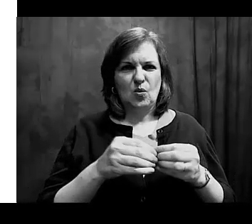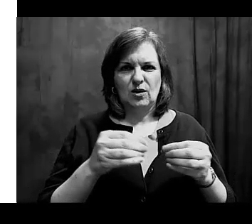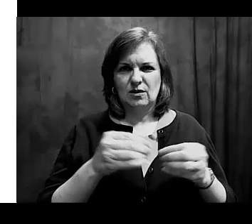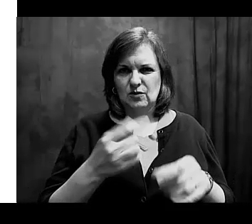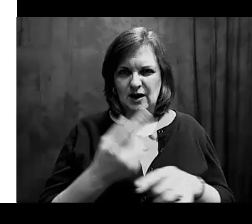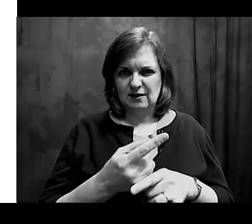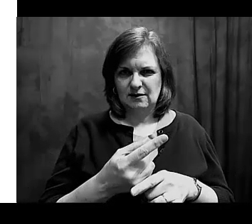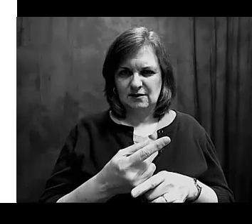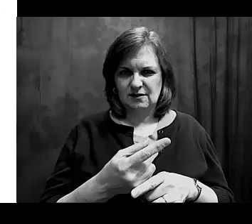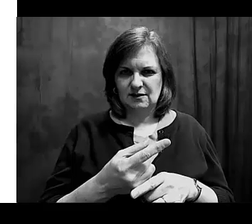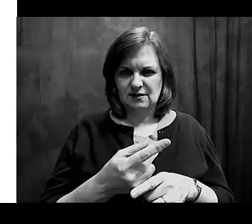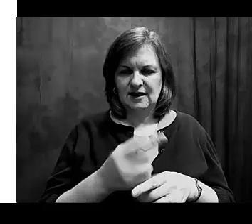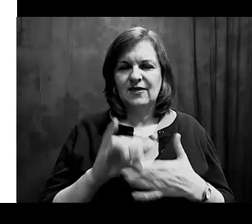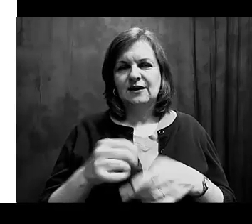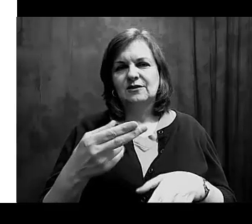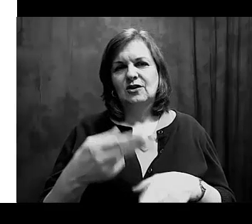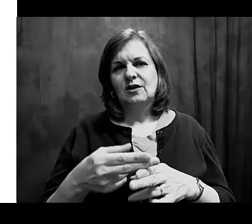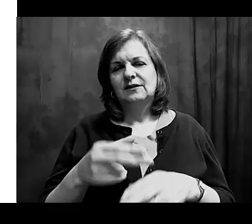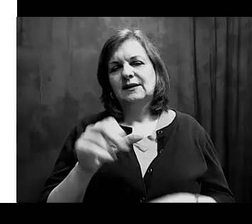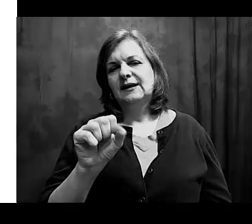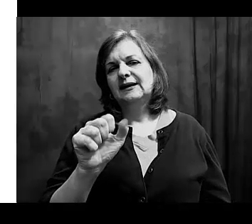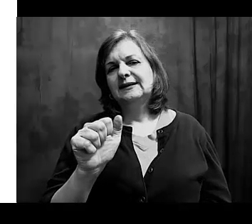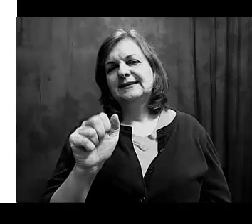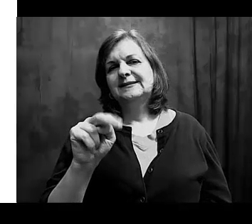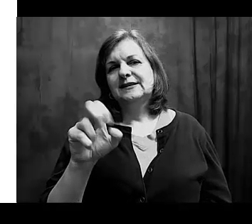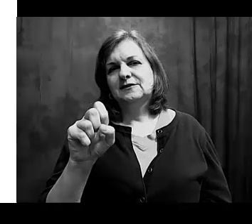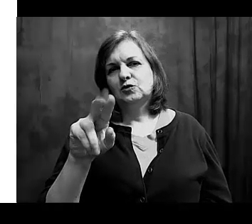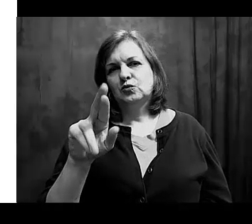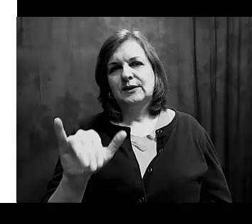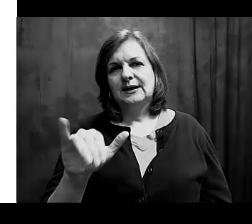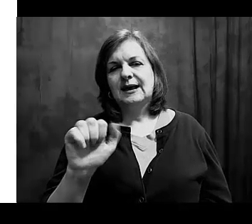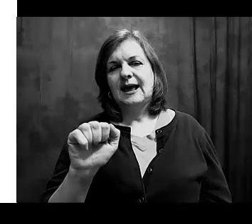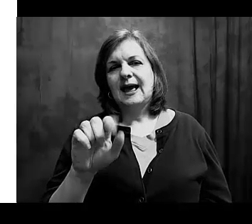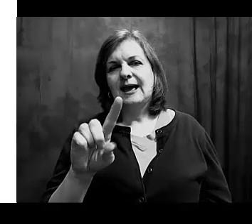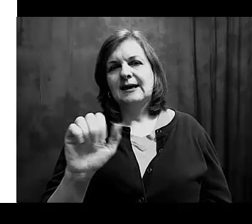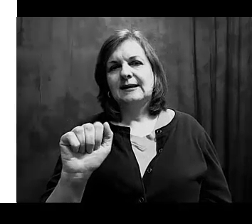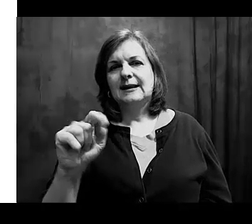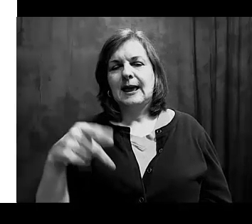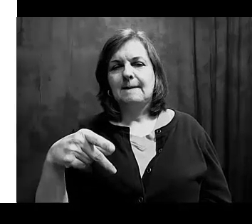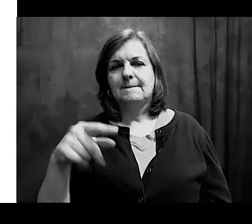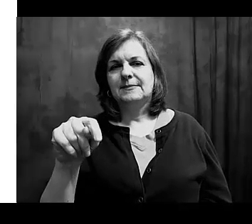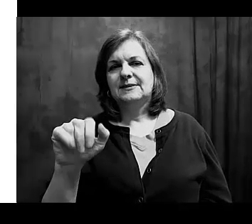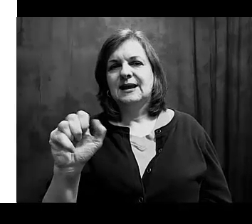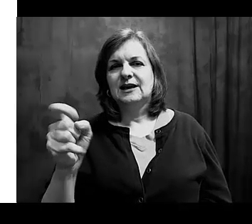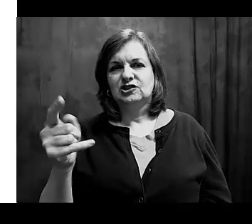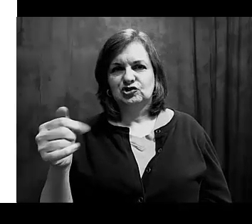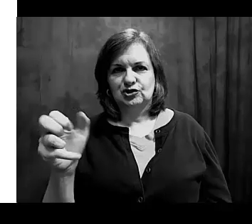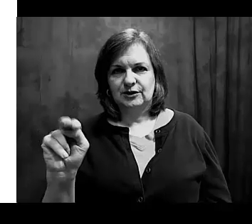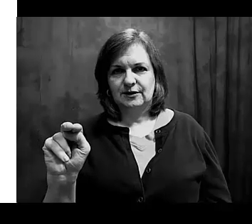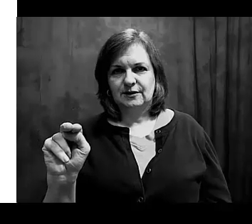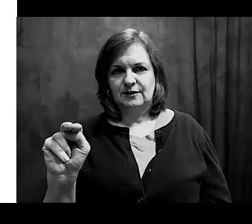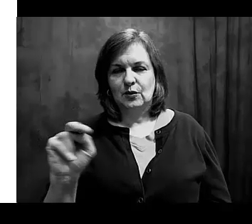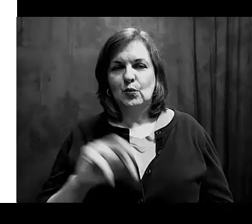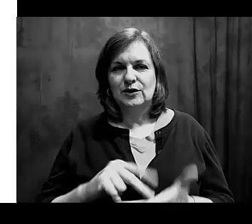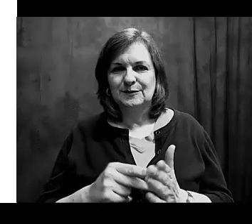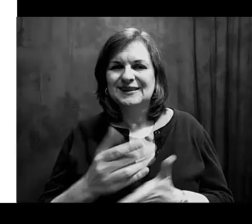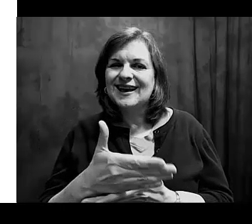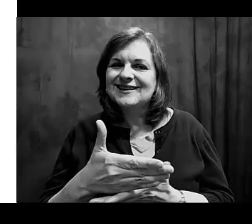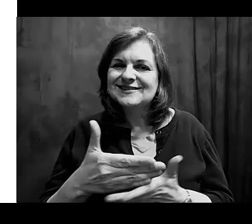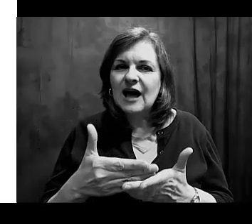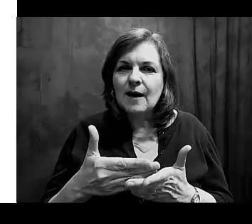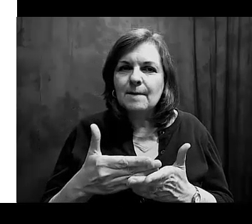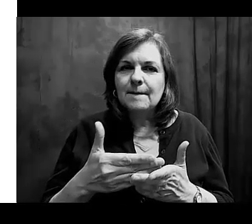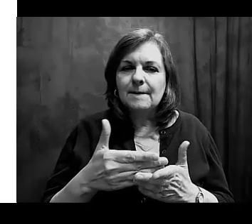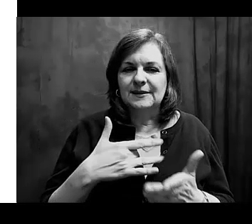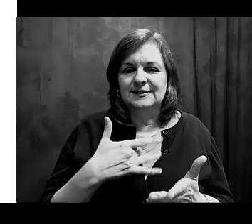frequency. Are you sending more signals? The more signals you send, the stronger the stimulus that you